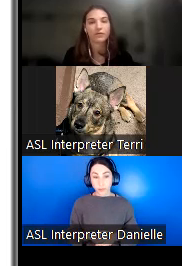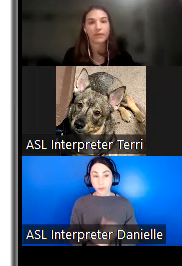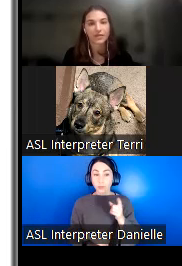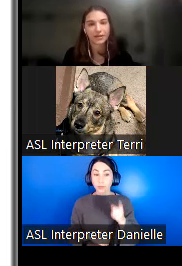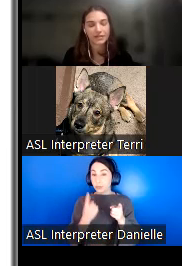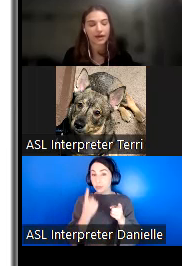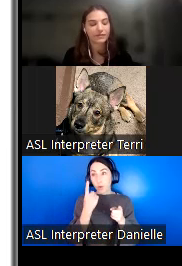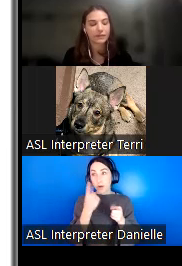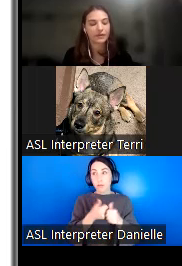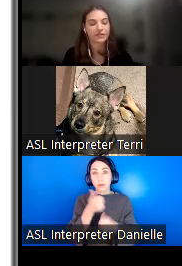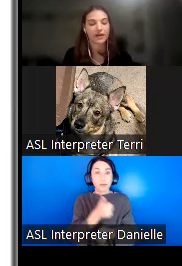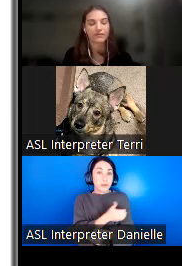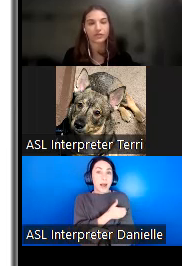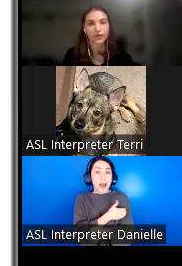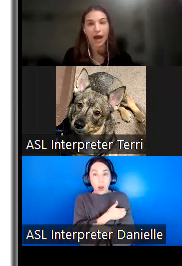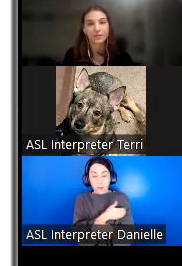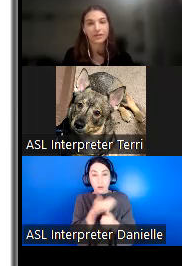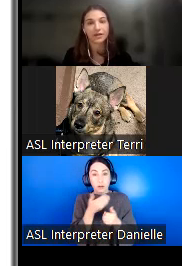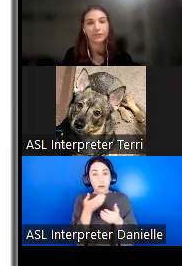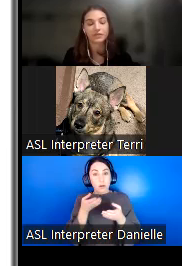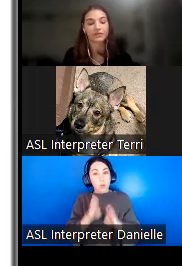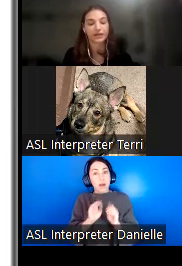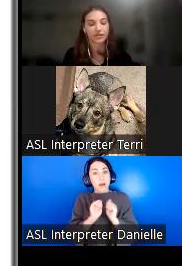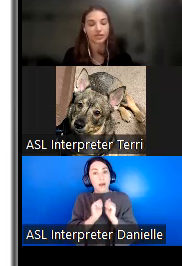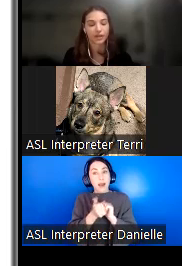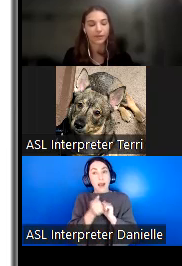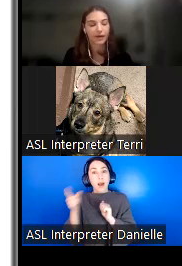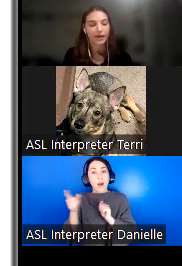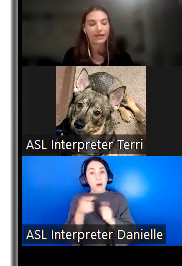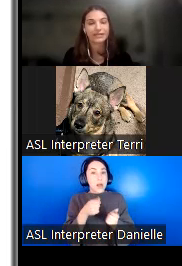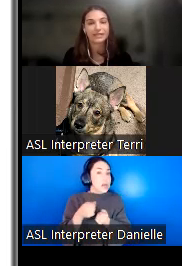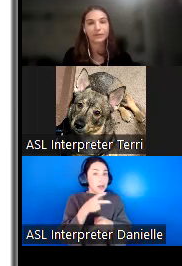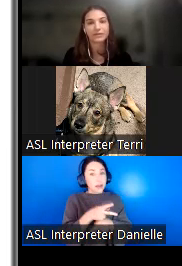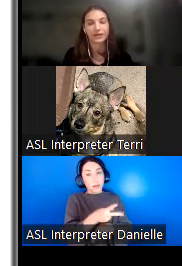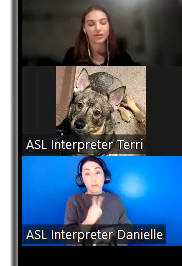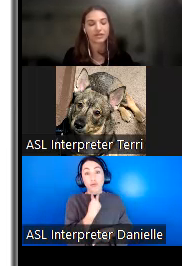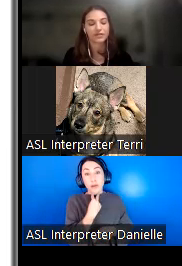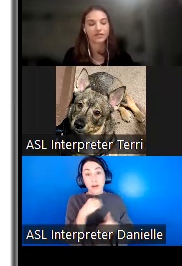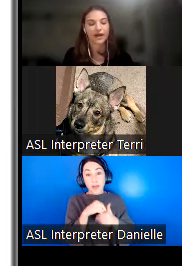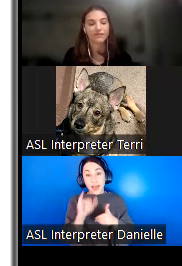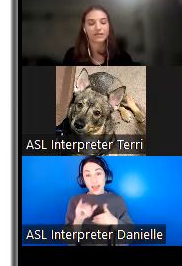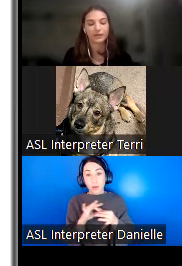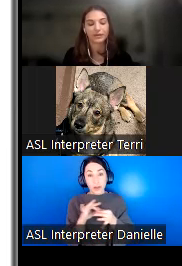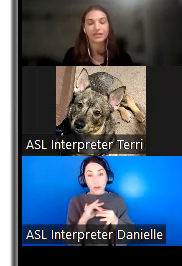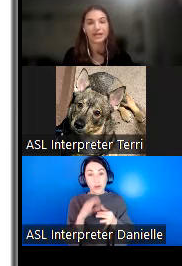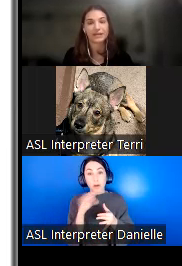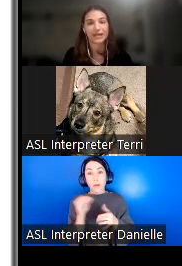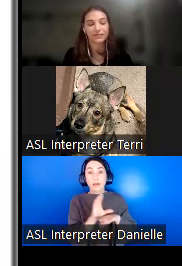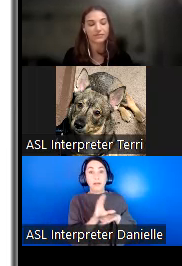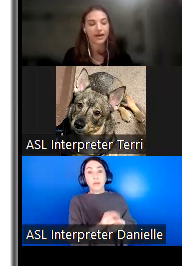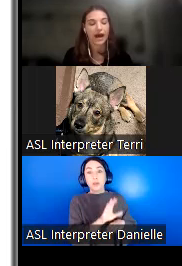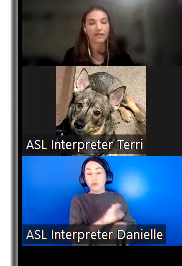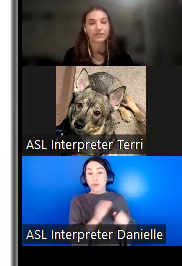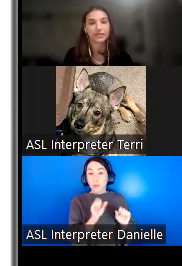most powerful methods of keeping a survivor trapped in an abusive relationship, and it deeply diminishes the survivor's ability to